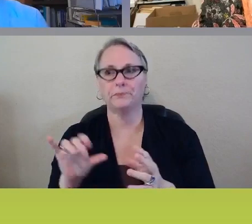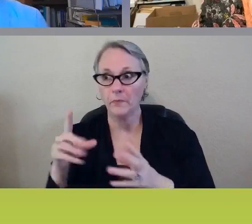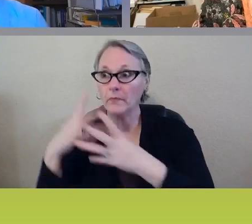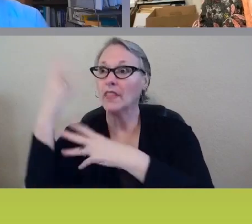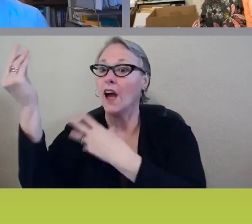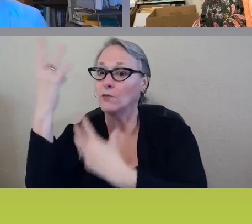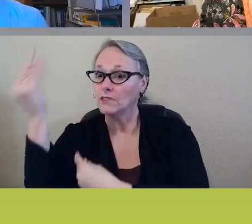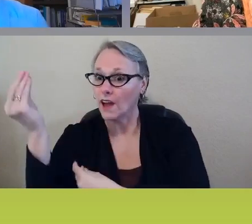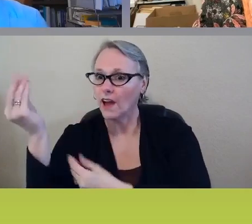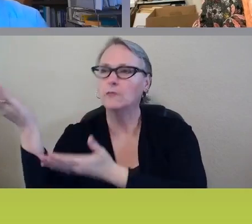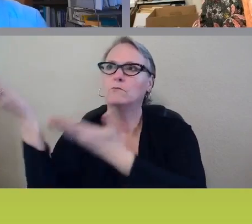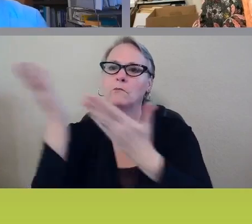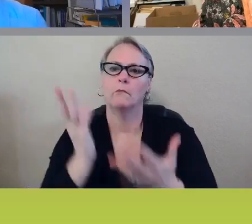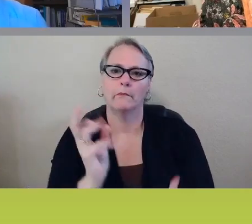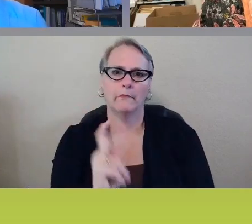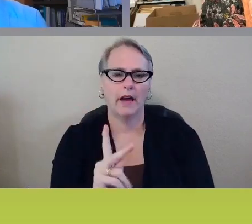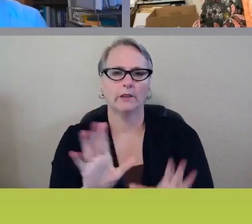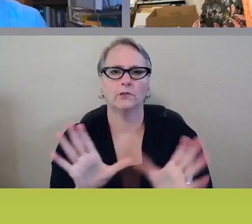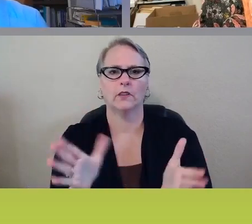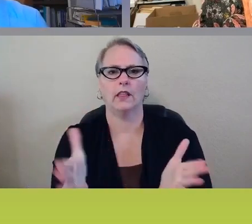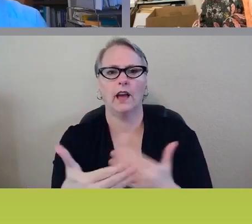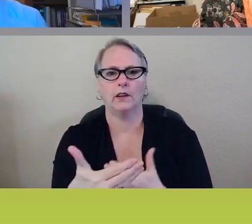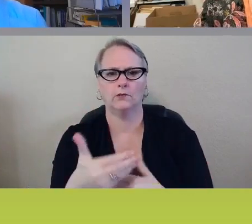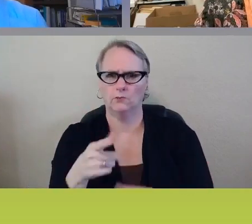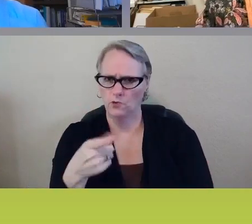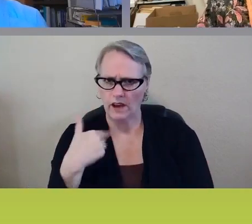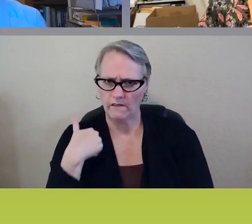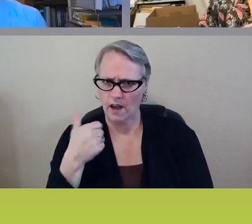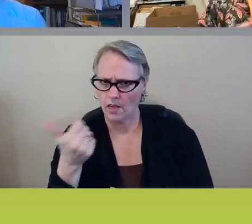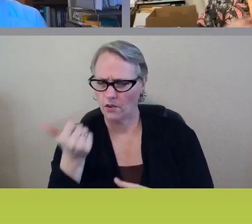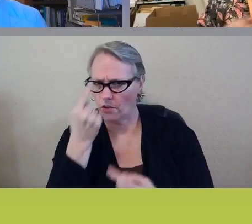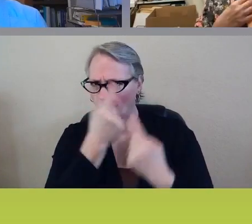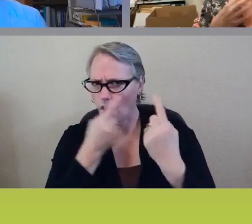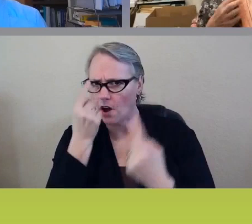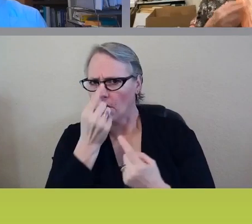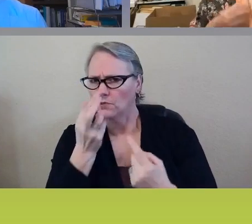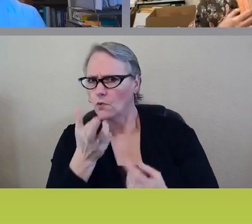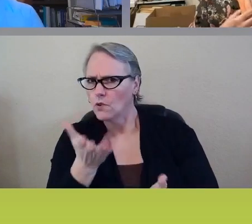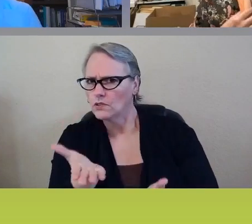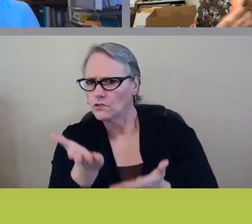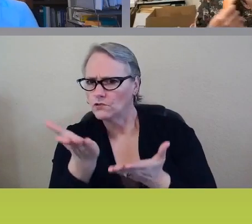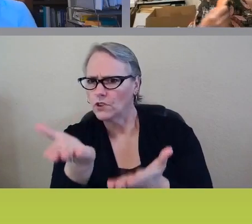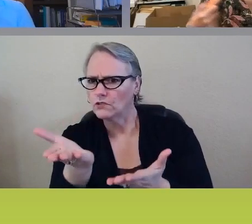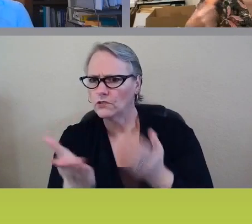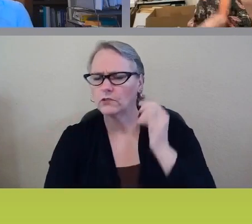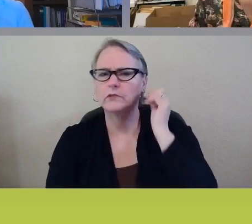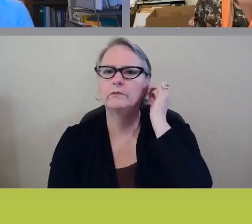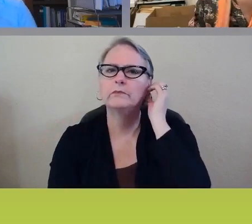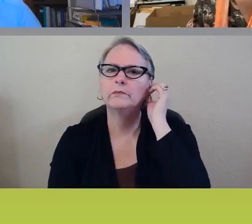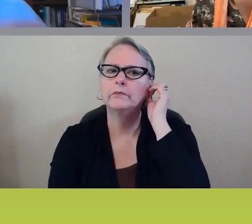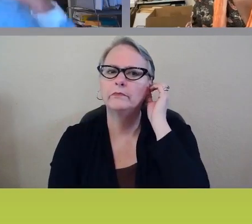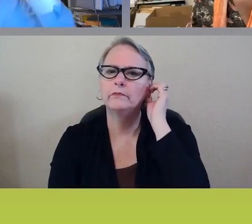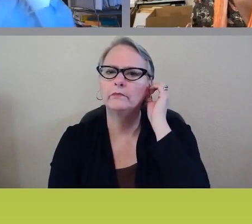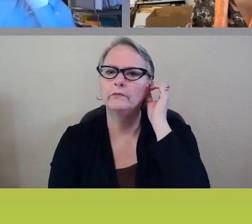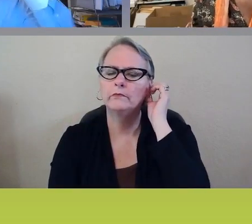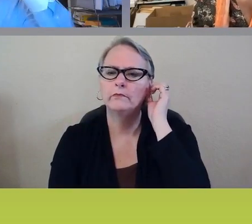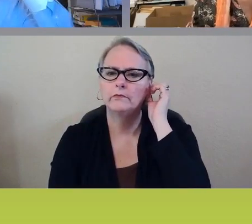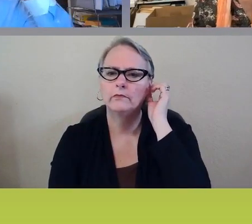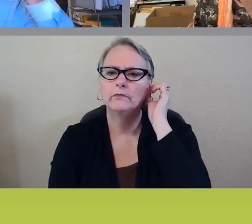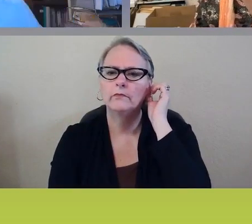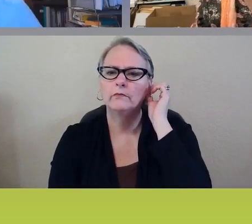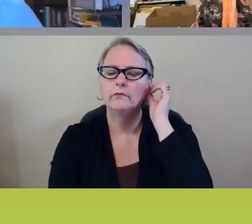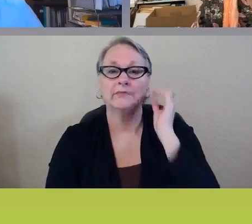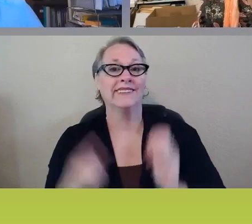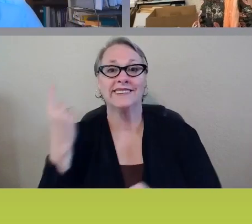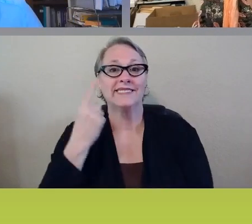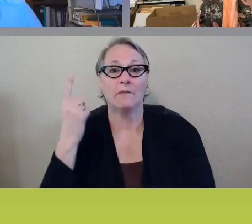talk about it. But do you have any other thoughts or suggestions that you can provide? Yeah. The thought that comes to my mind,